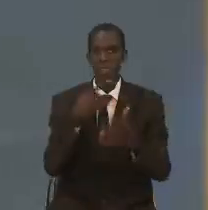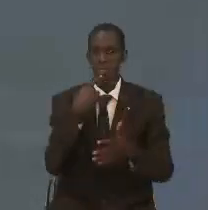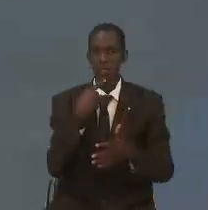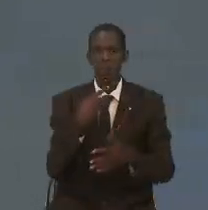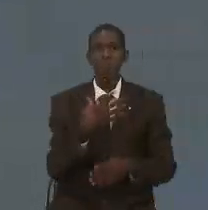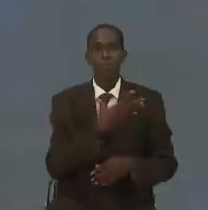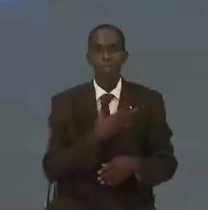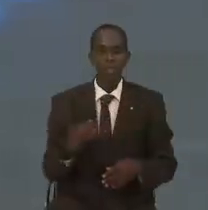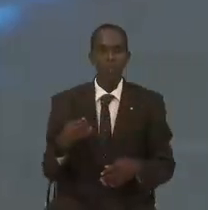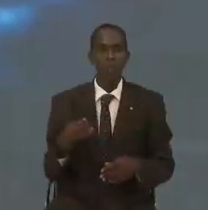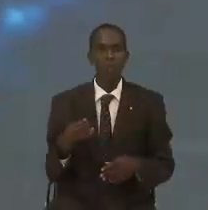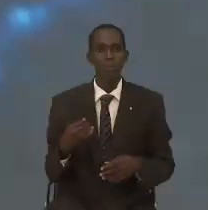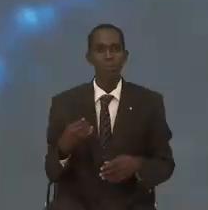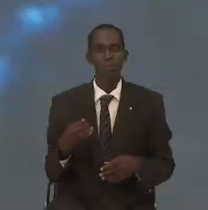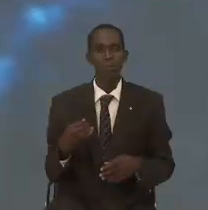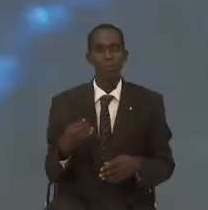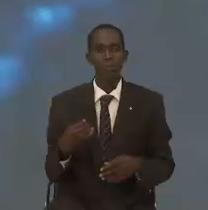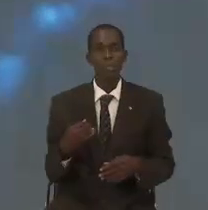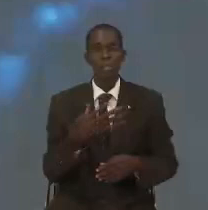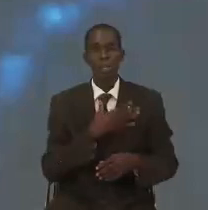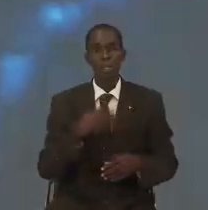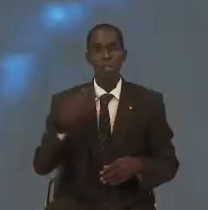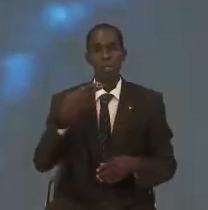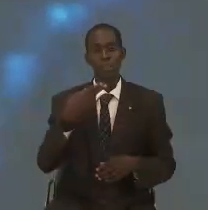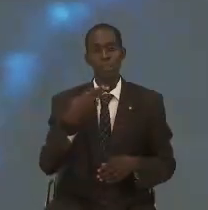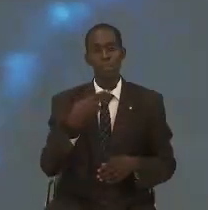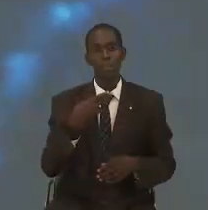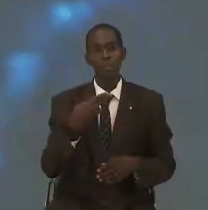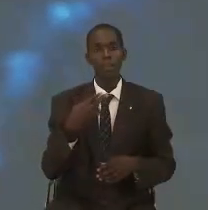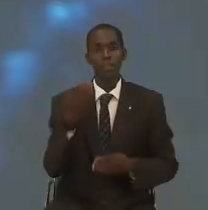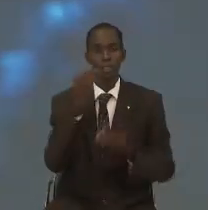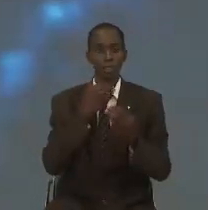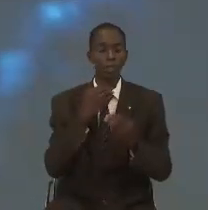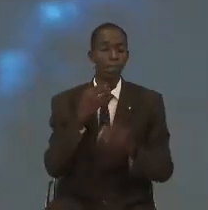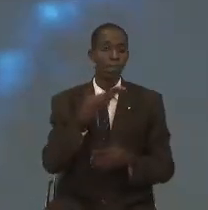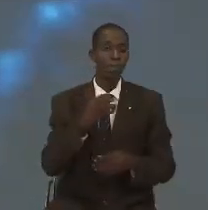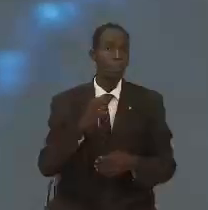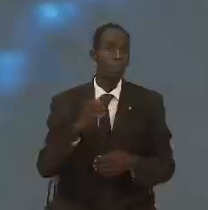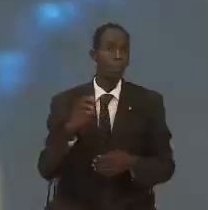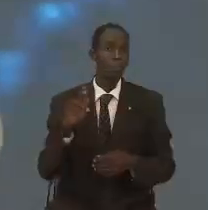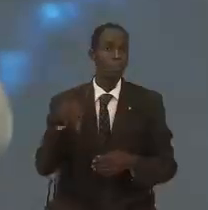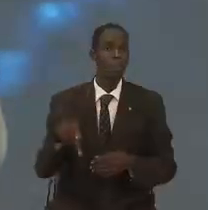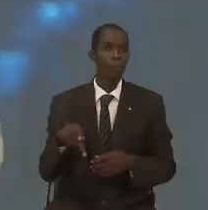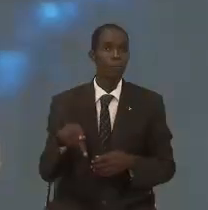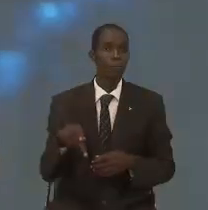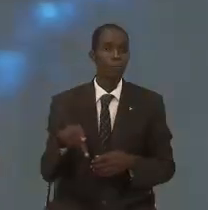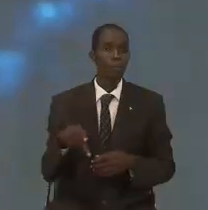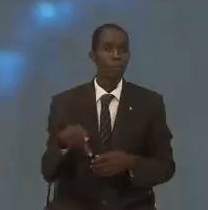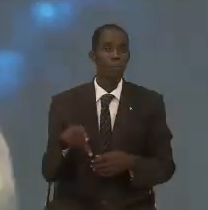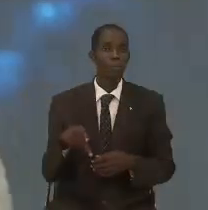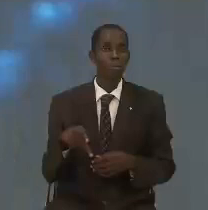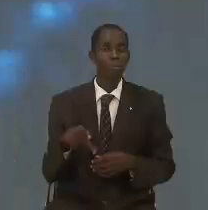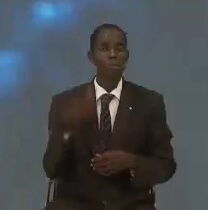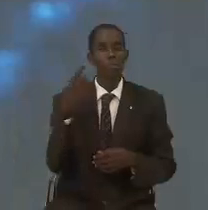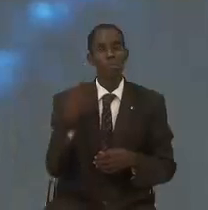my flock, and ye the fold of the shepherd, and ye my flock, the flock